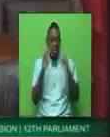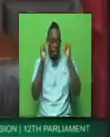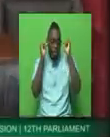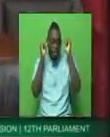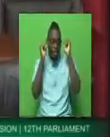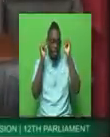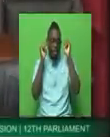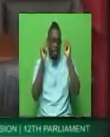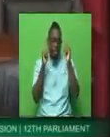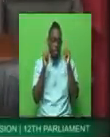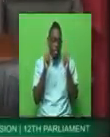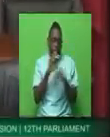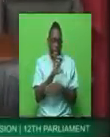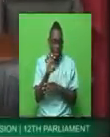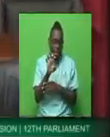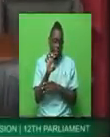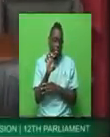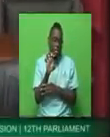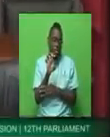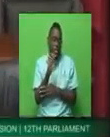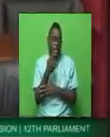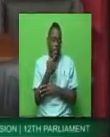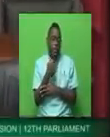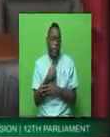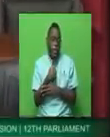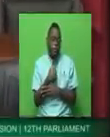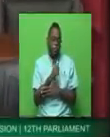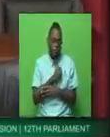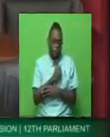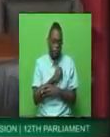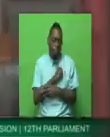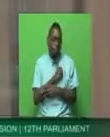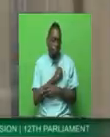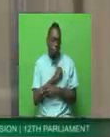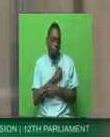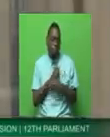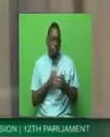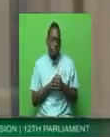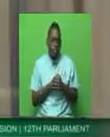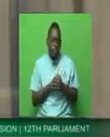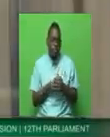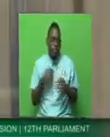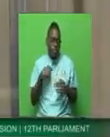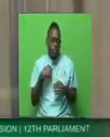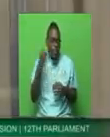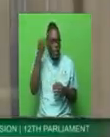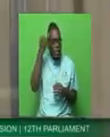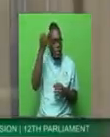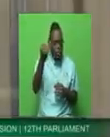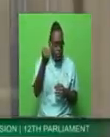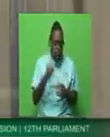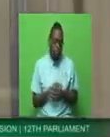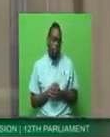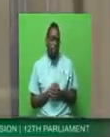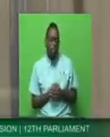The member there is saying this. All right, I overrule. Please continue. Just for clarification, Madam Speaker, when